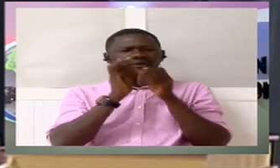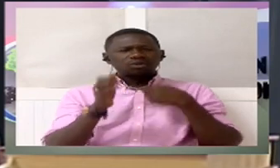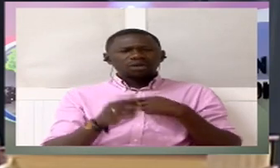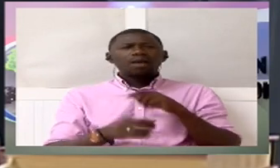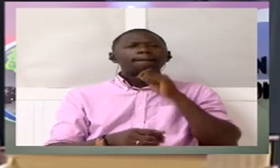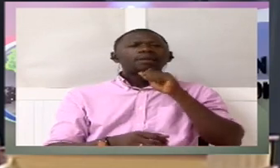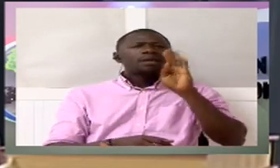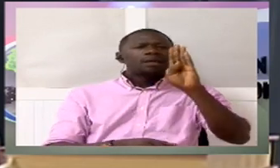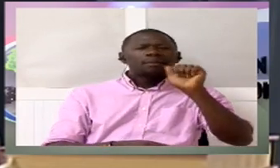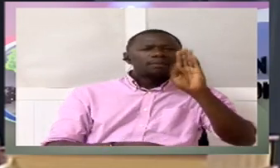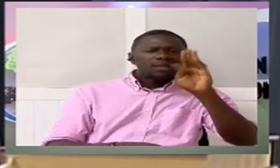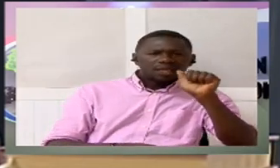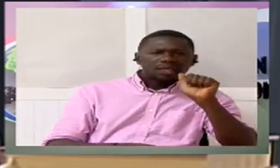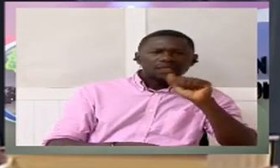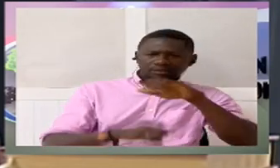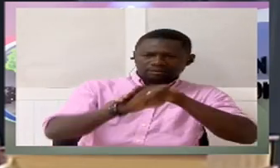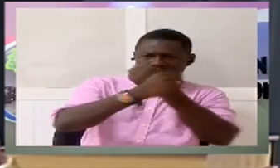she said that to me,